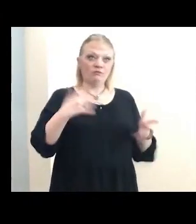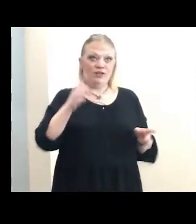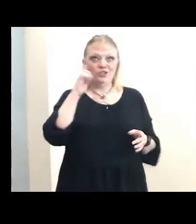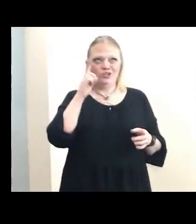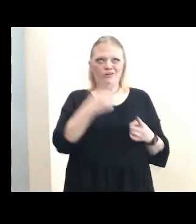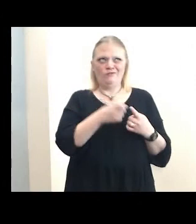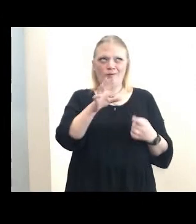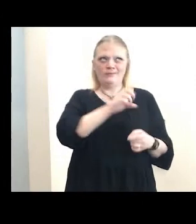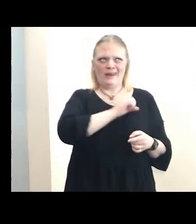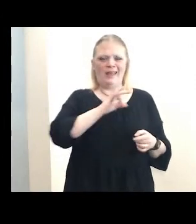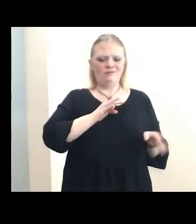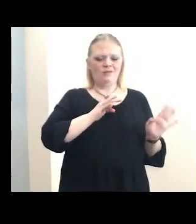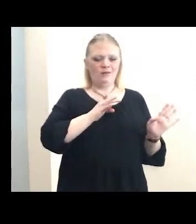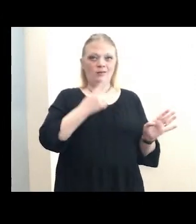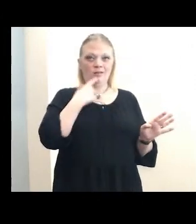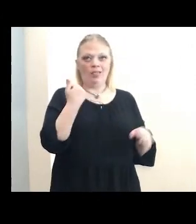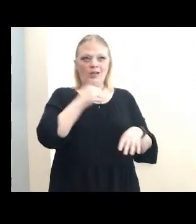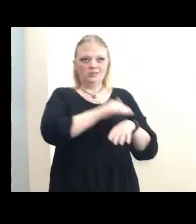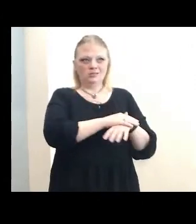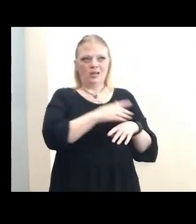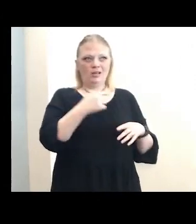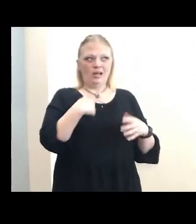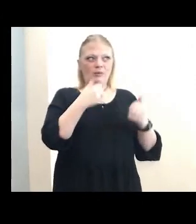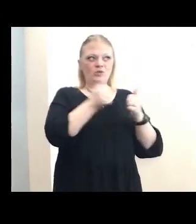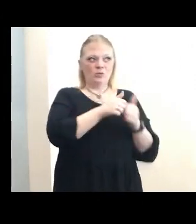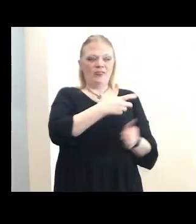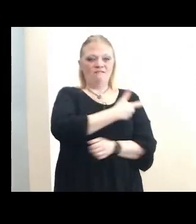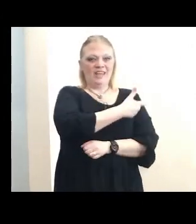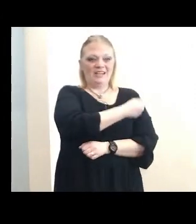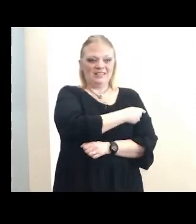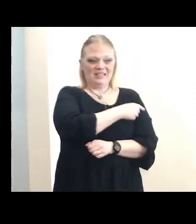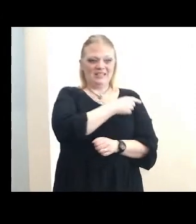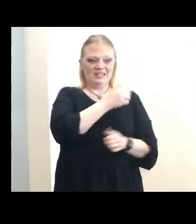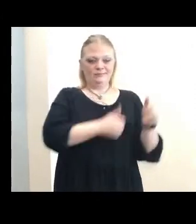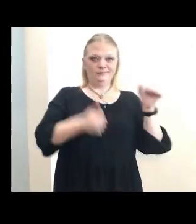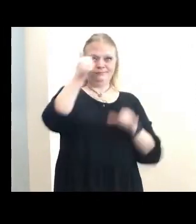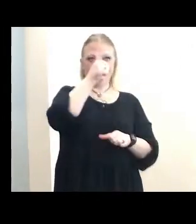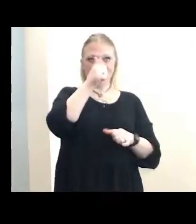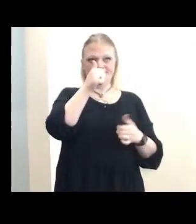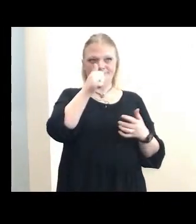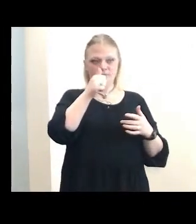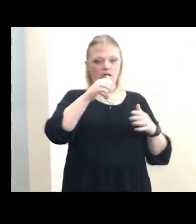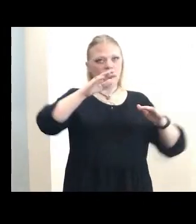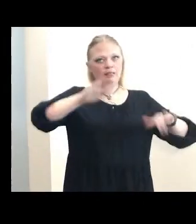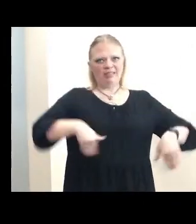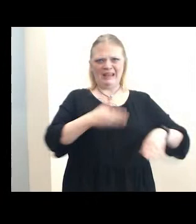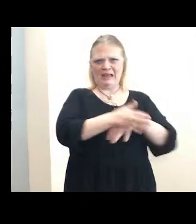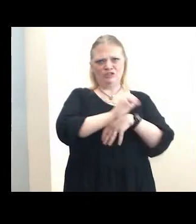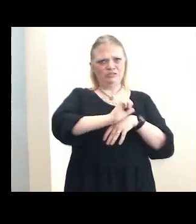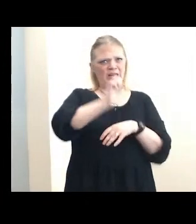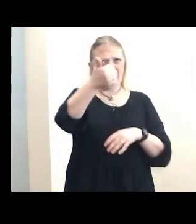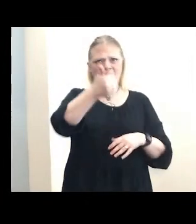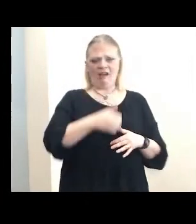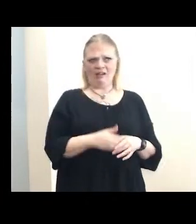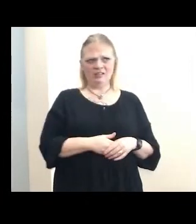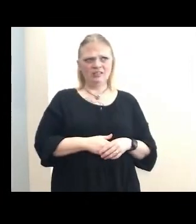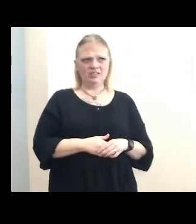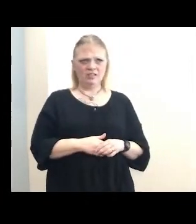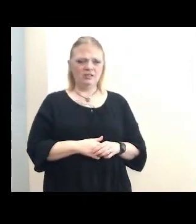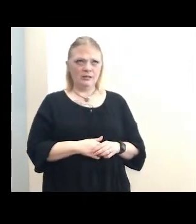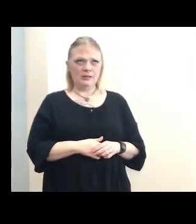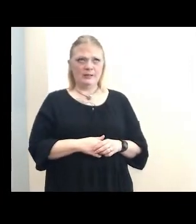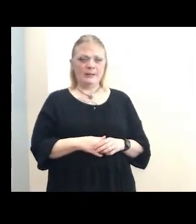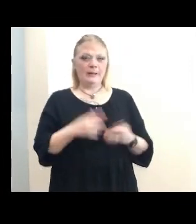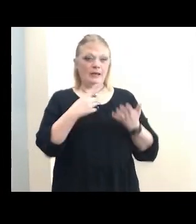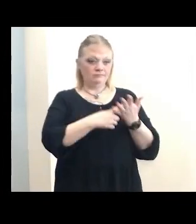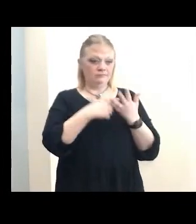governor's staff. As I said, last night I was on with the vaccine czar of New York State, Larry Schwartz, late. It was after 10 o'clock. And